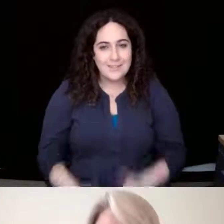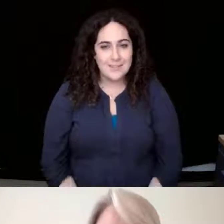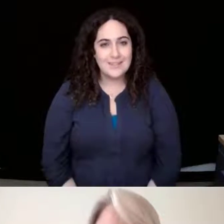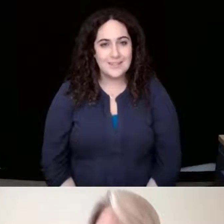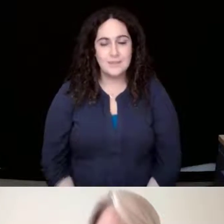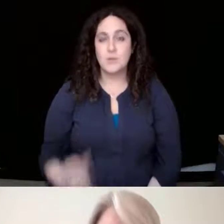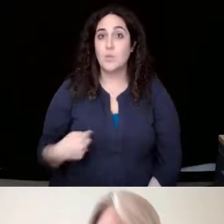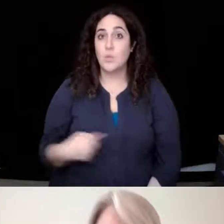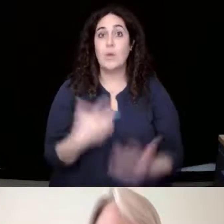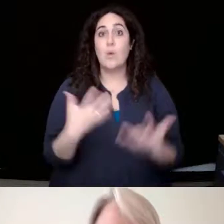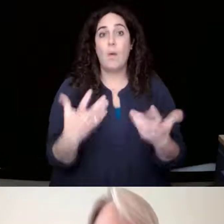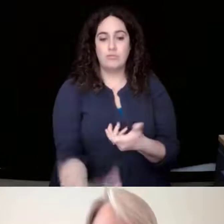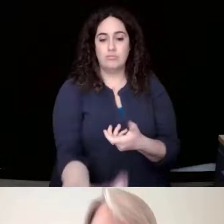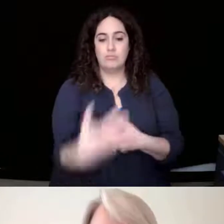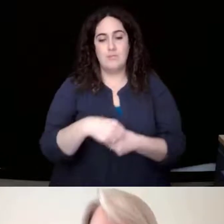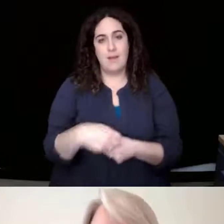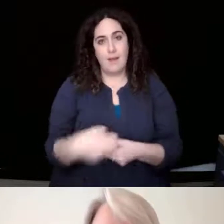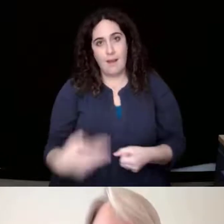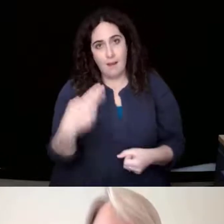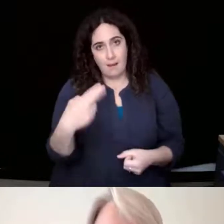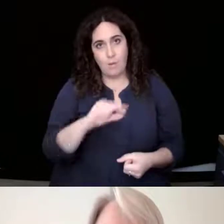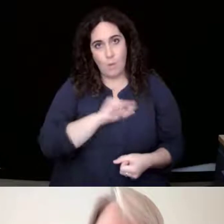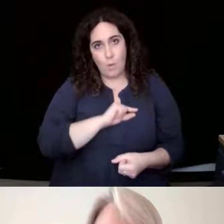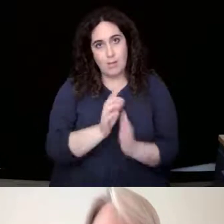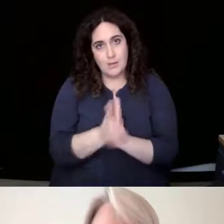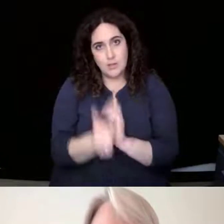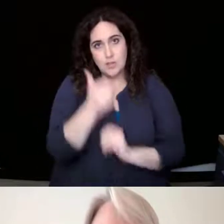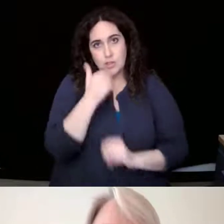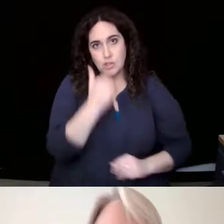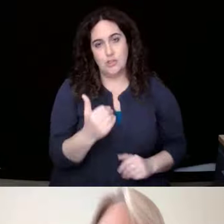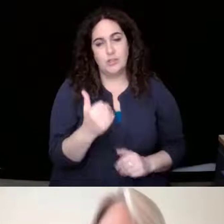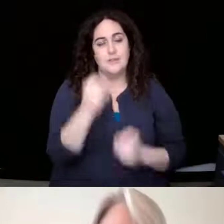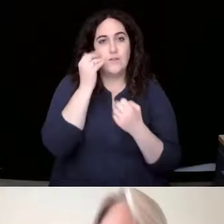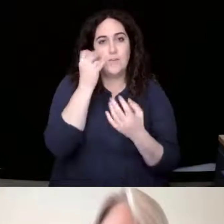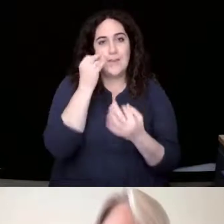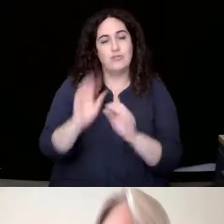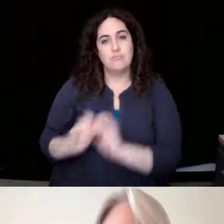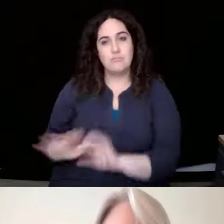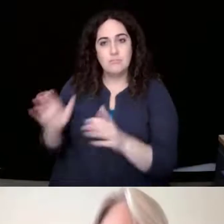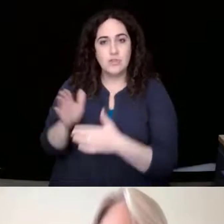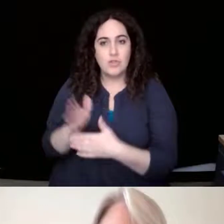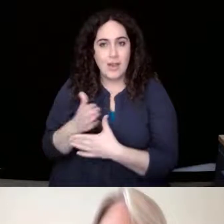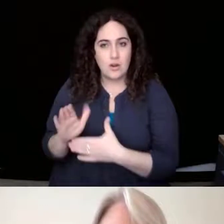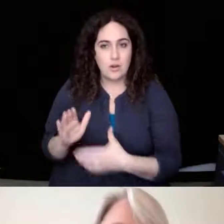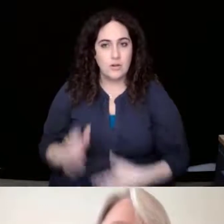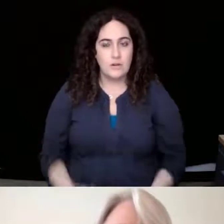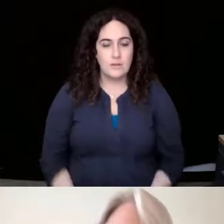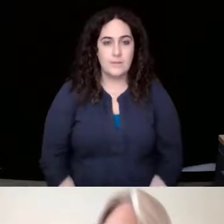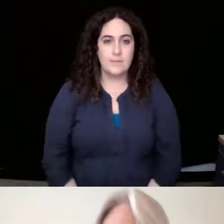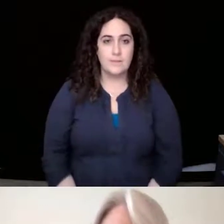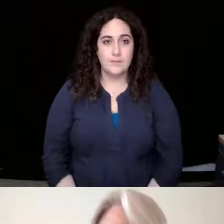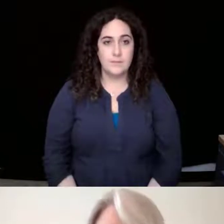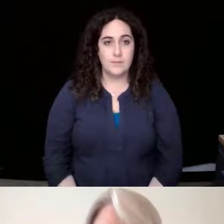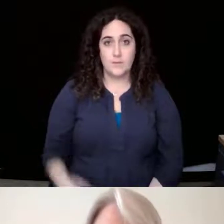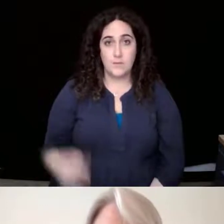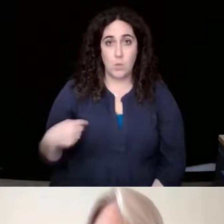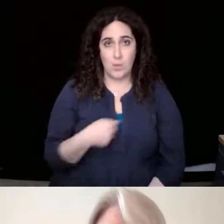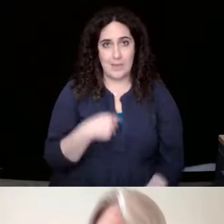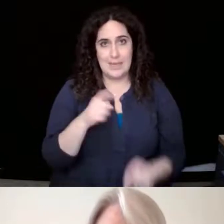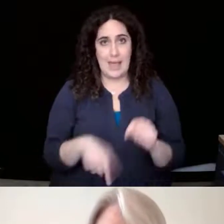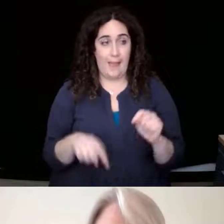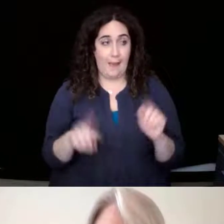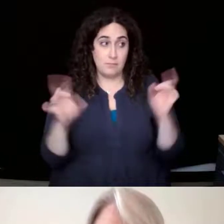high quality information. And so I don't think we get off the hook just by saying, oh, well, we didn't press the